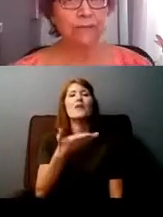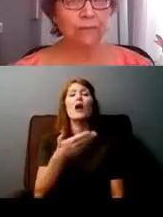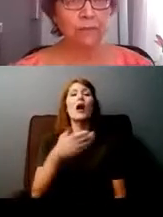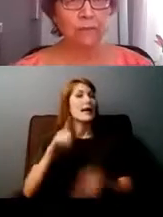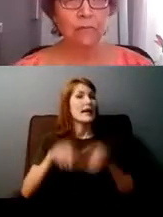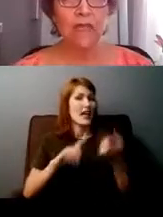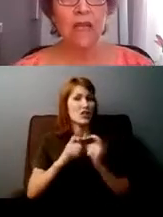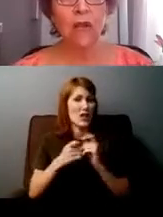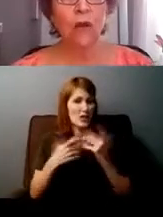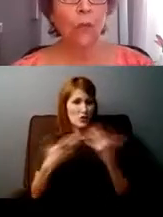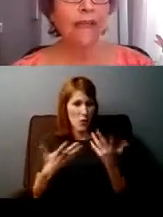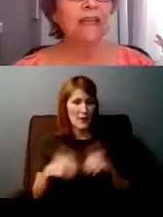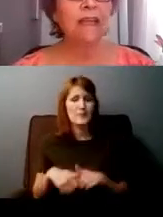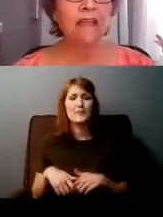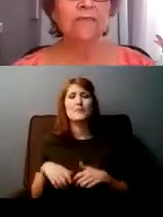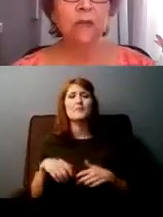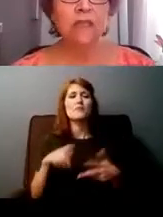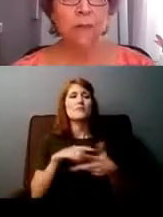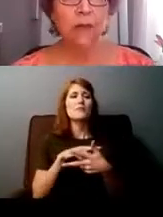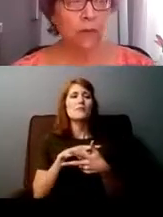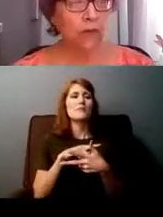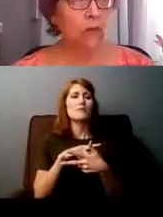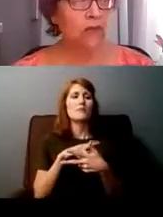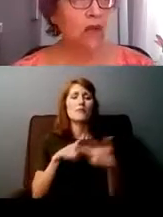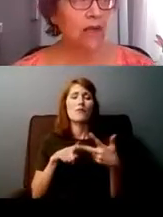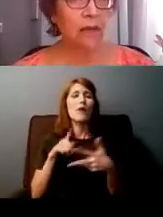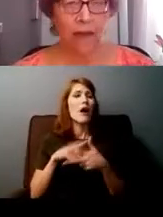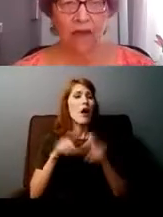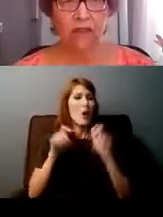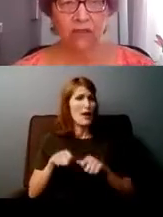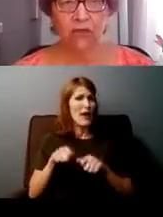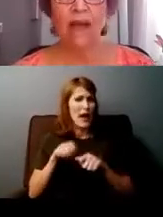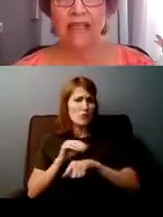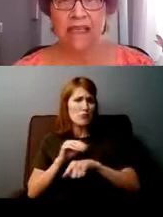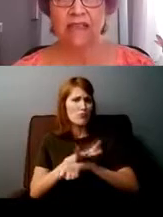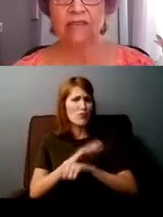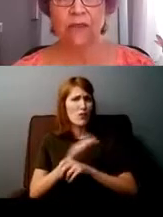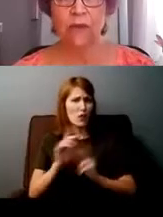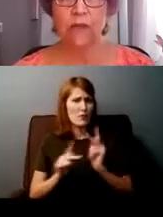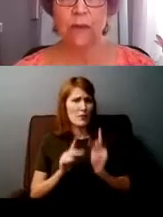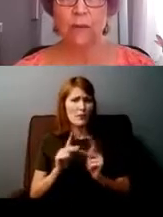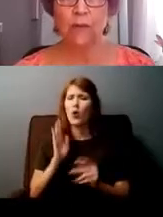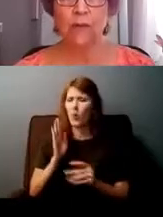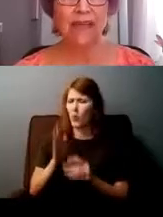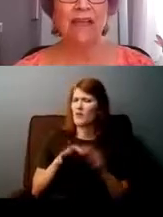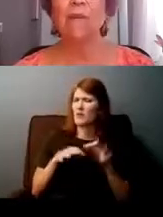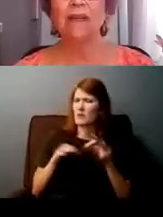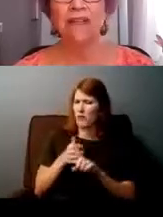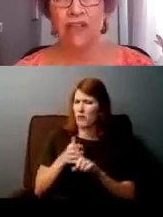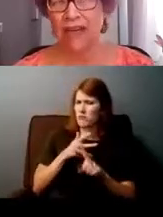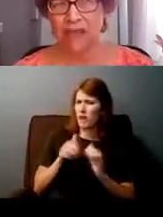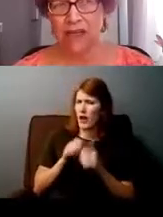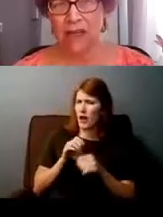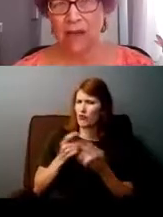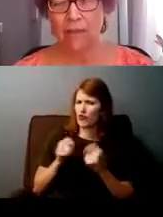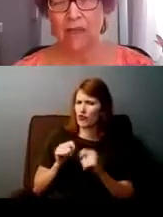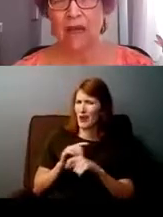change. We can influence people, and we'll talk about trying to influence people, but we can't really